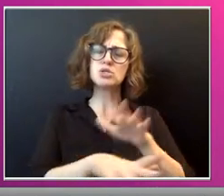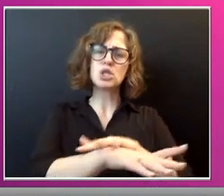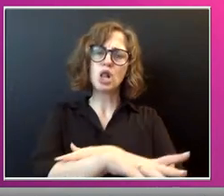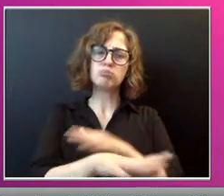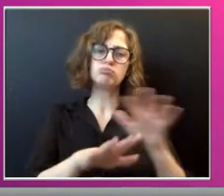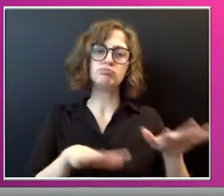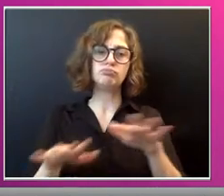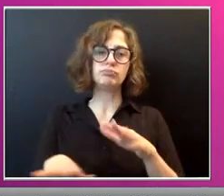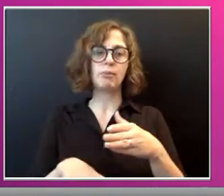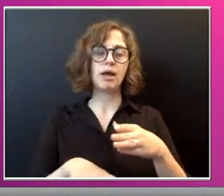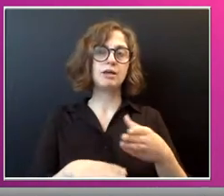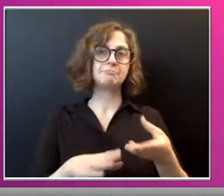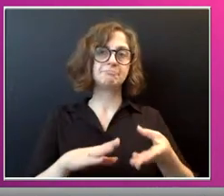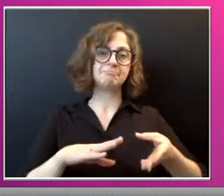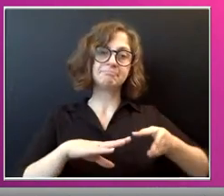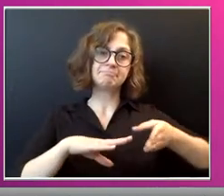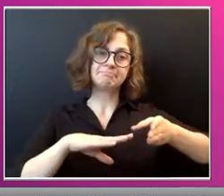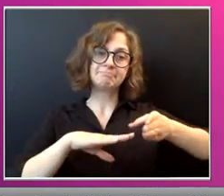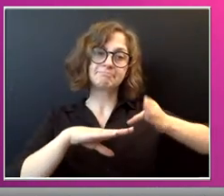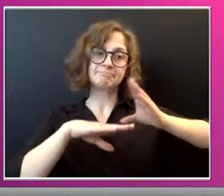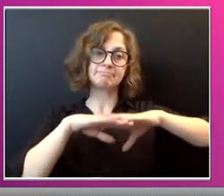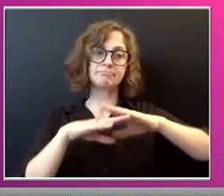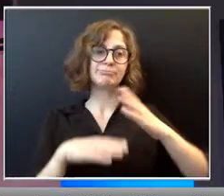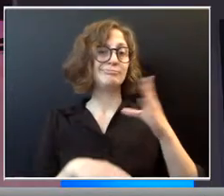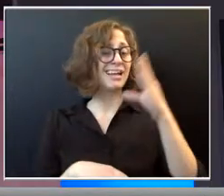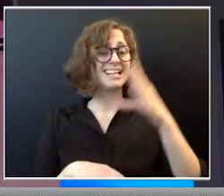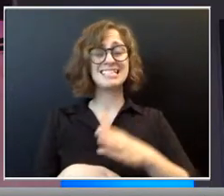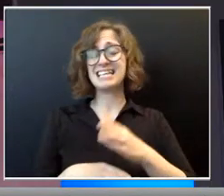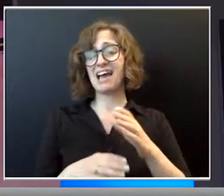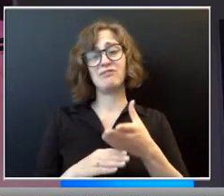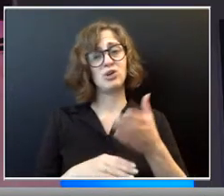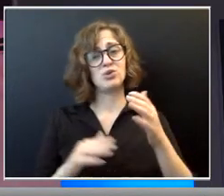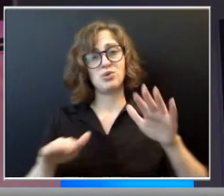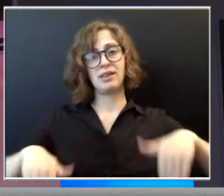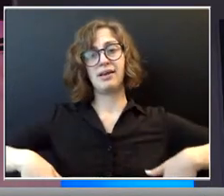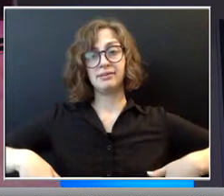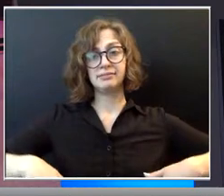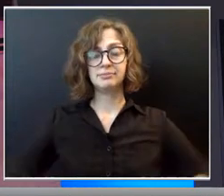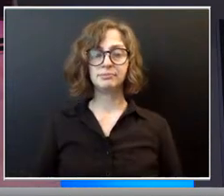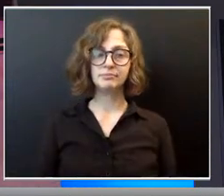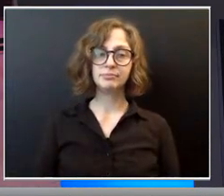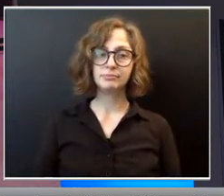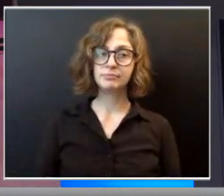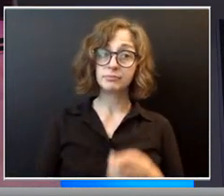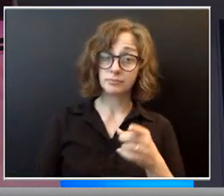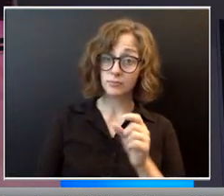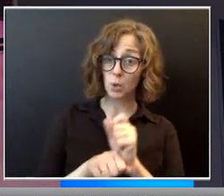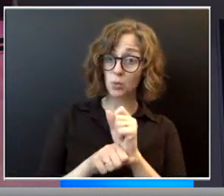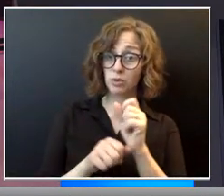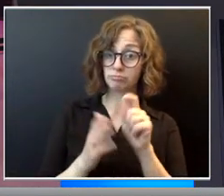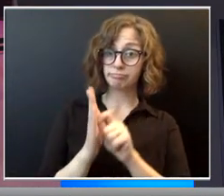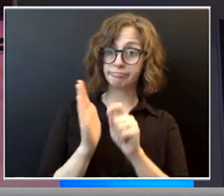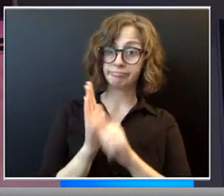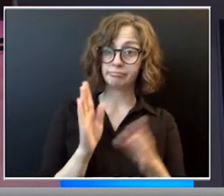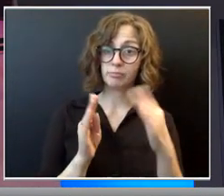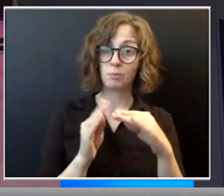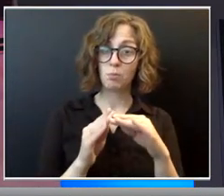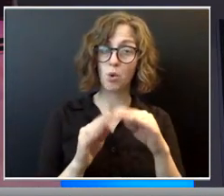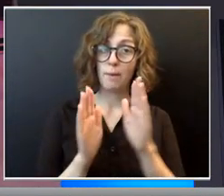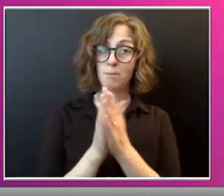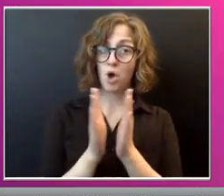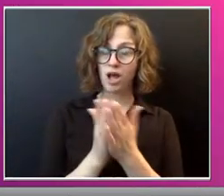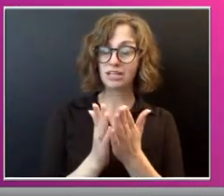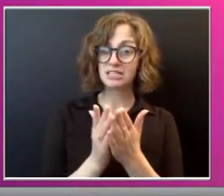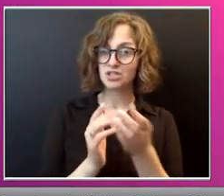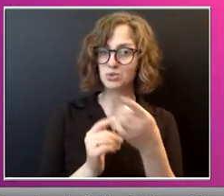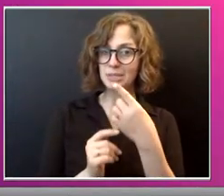it's not never too late. Are you working on more books? You mentioned that's your first. Not currently. My